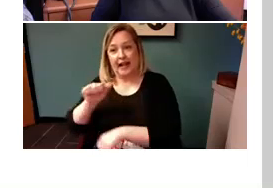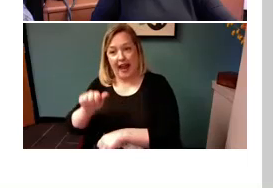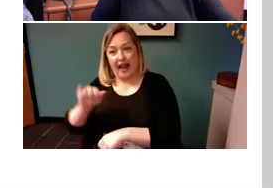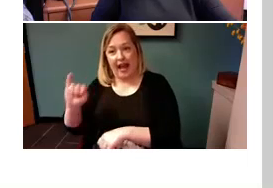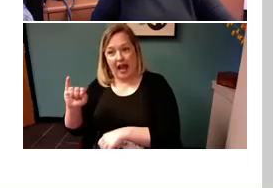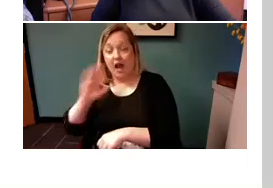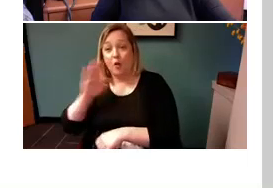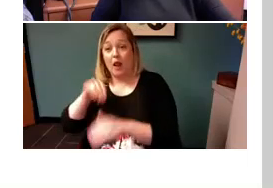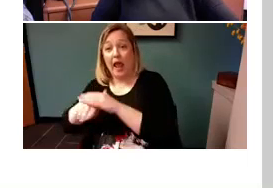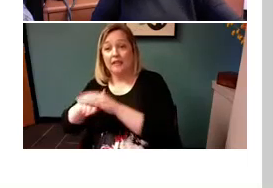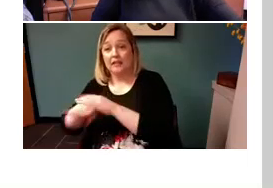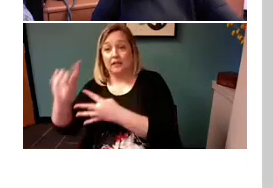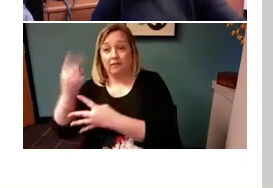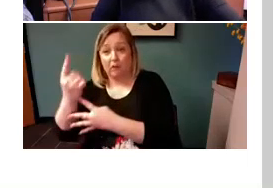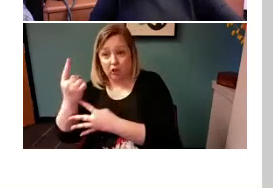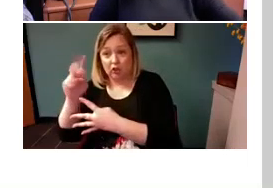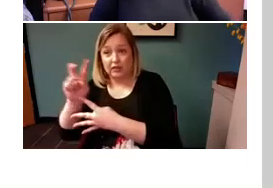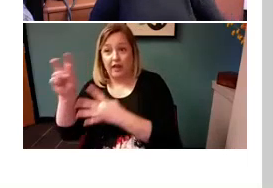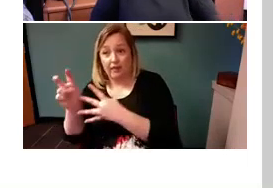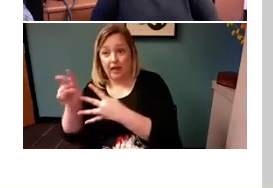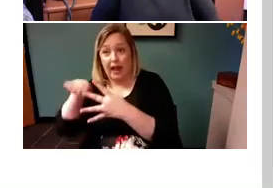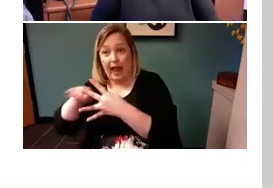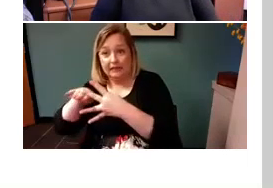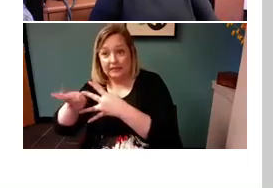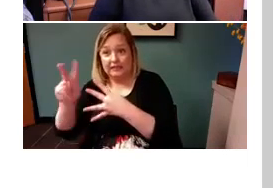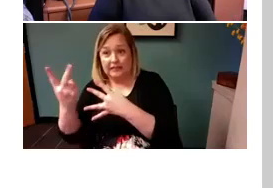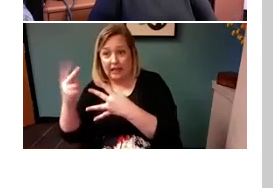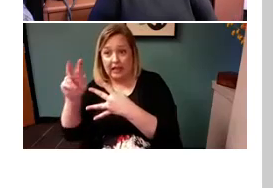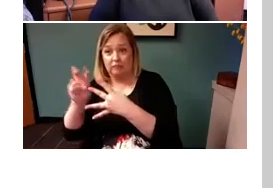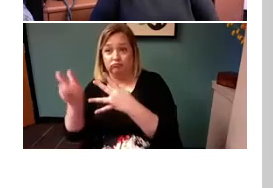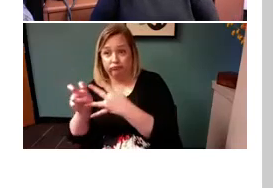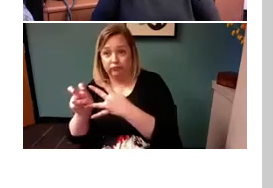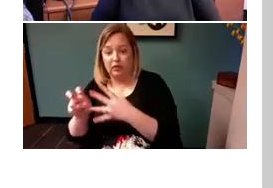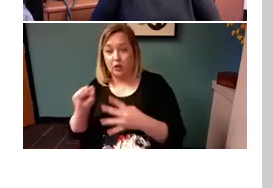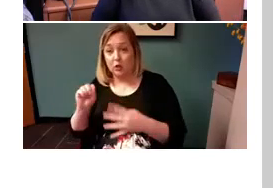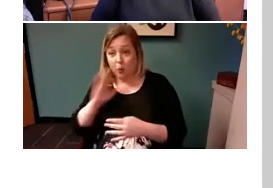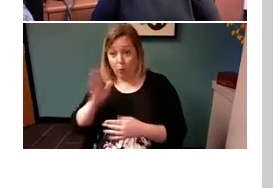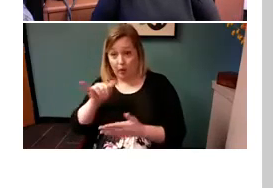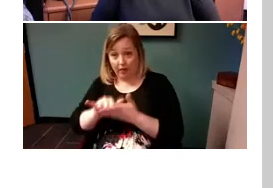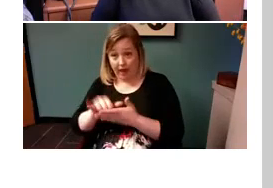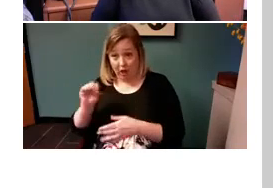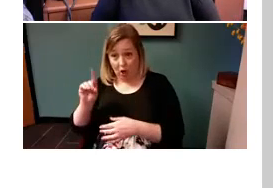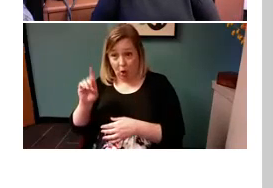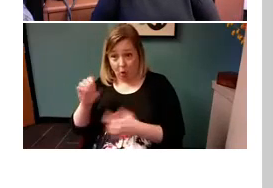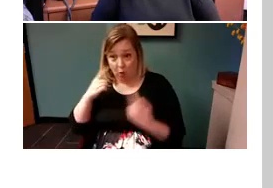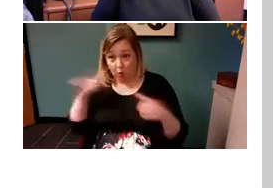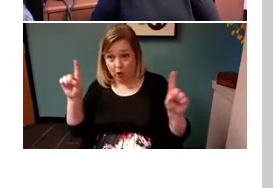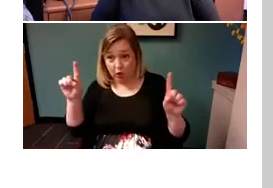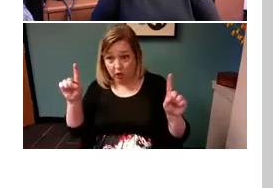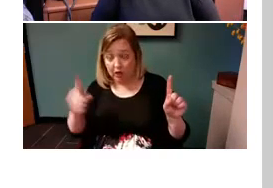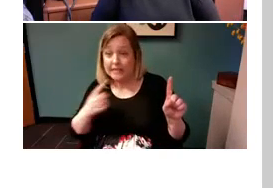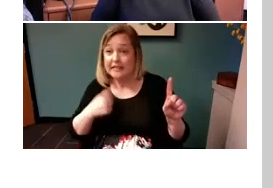of 0, second element, third element, and so on. So will this code work? I want answers yes or